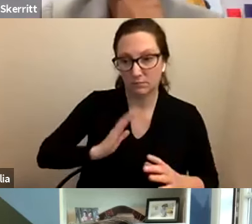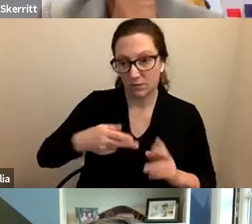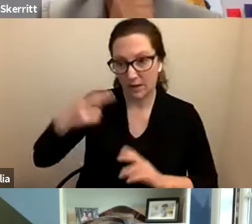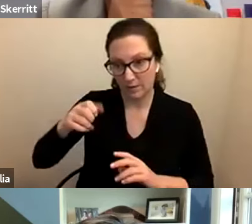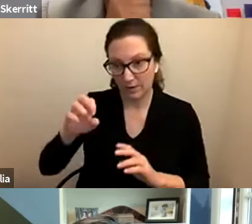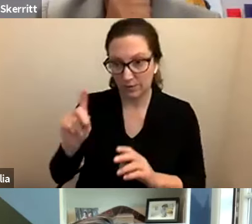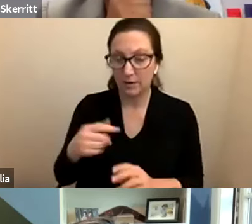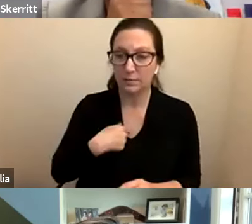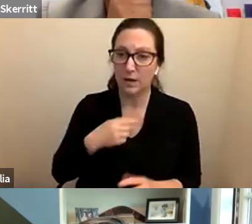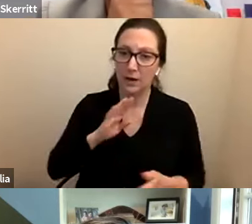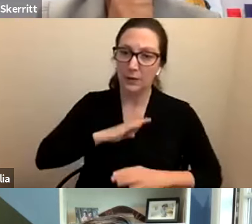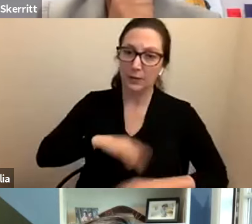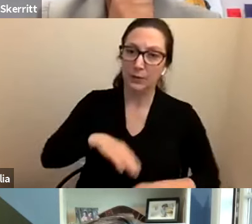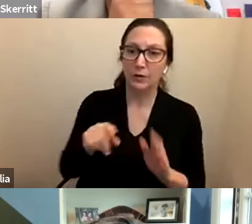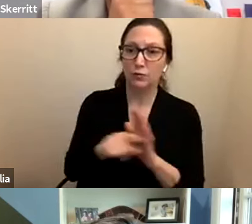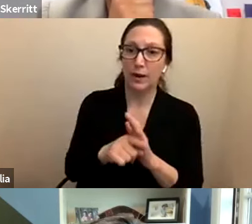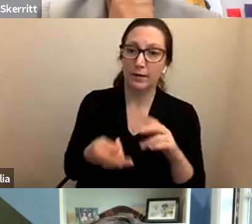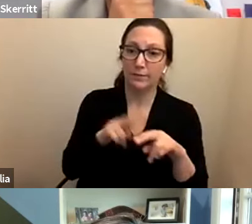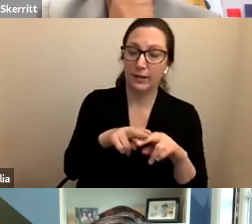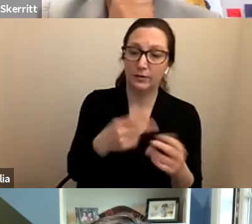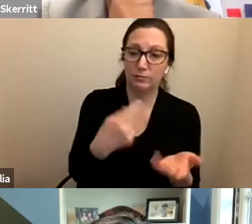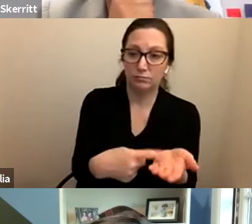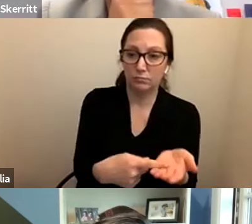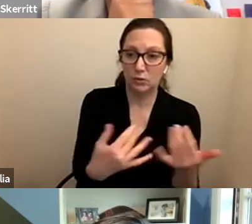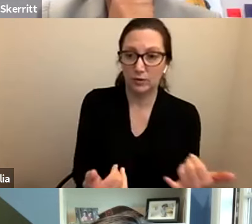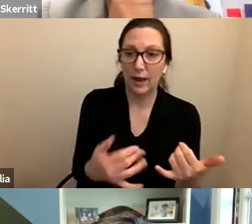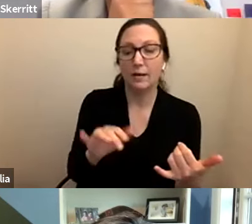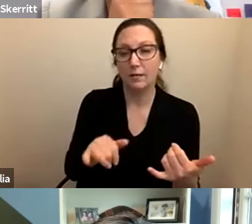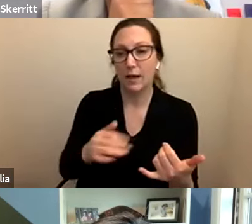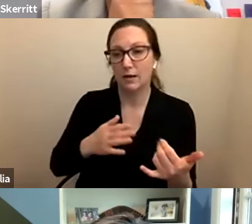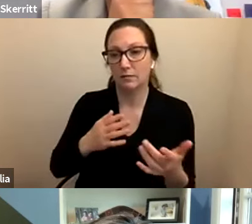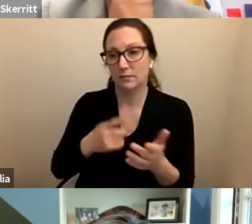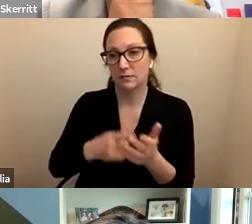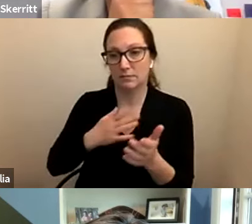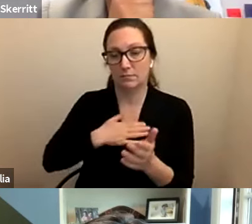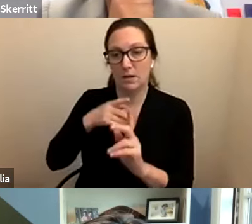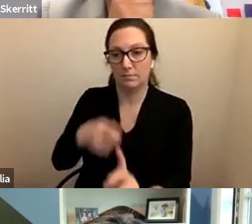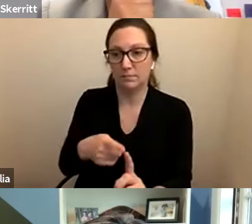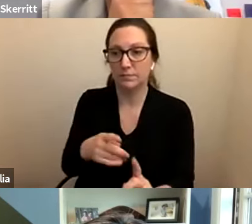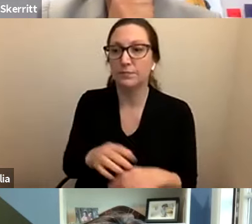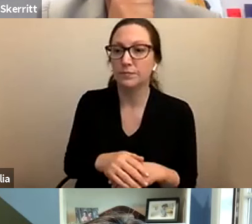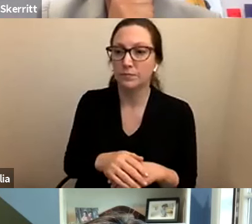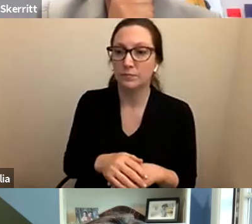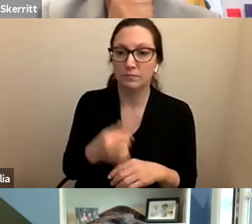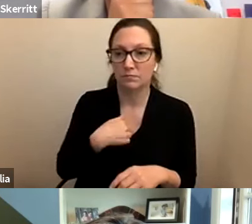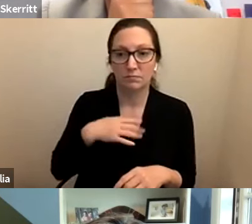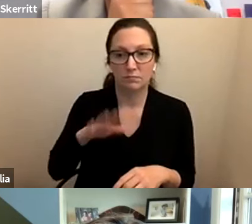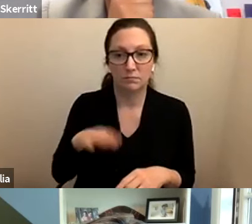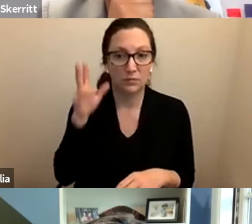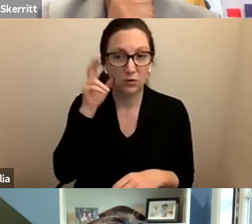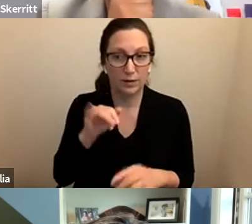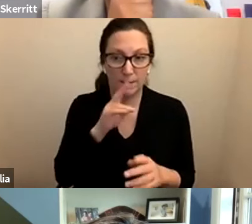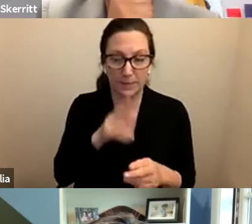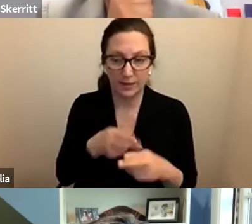grade inflation came up in the discussion today because that's the subject of my comment tonight, as I hadn't heard it mentioned recently in the task